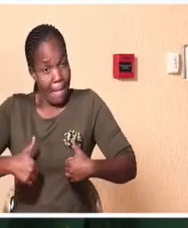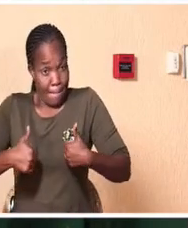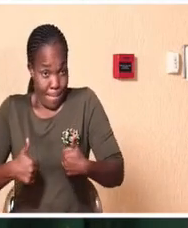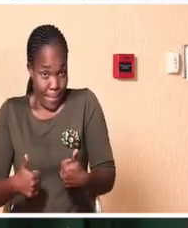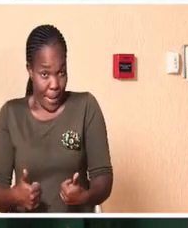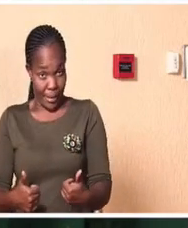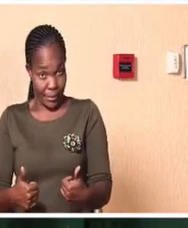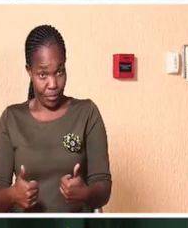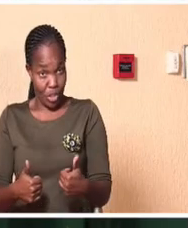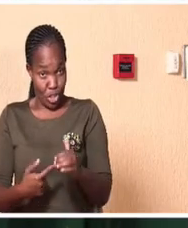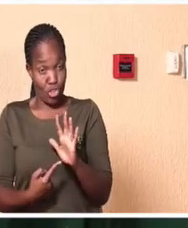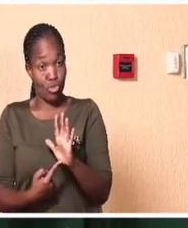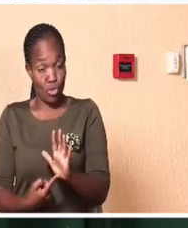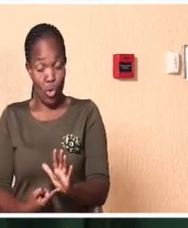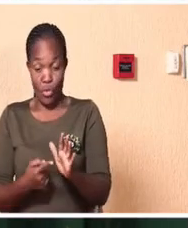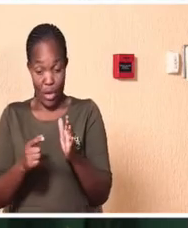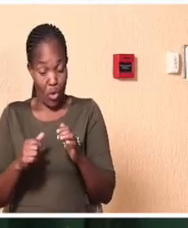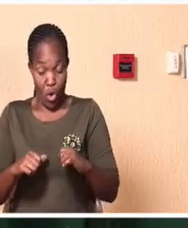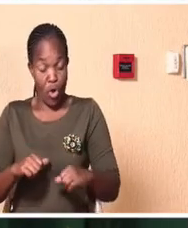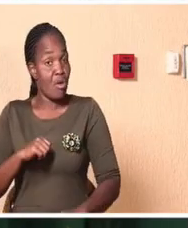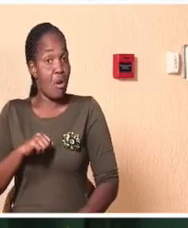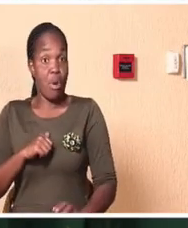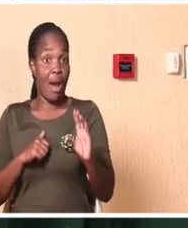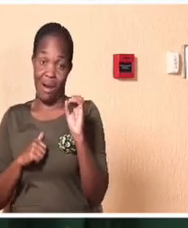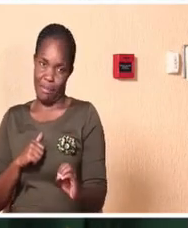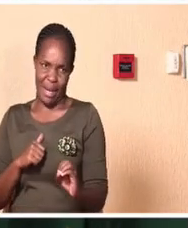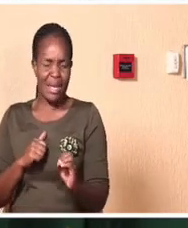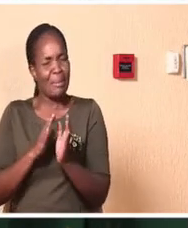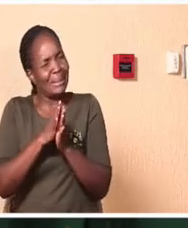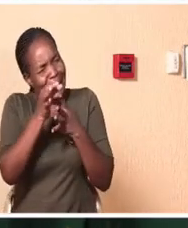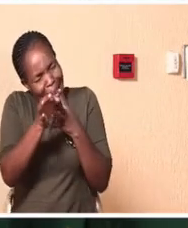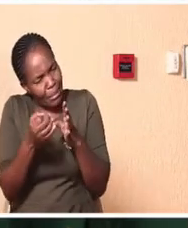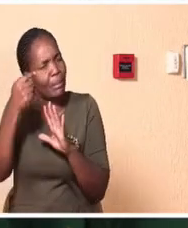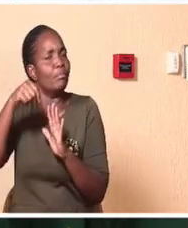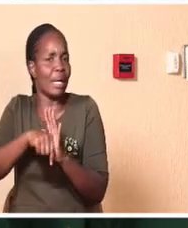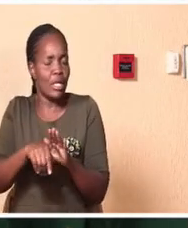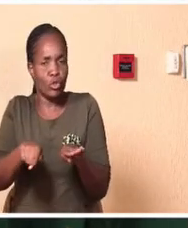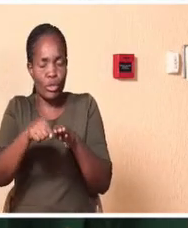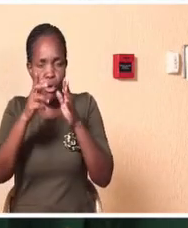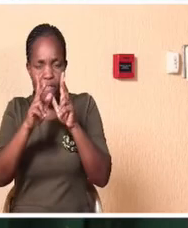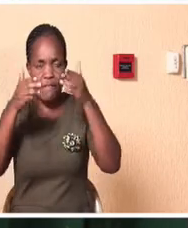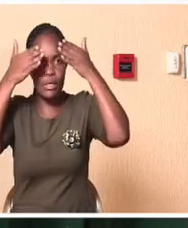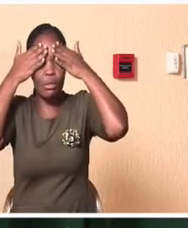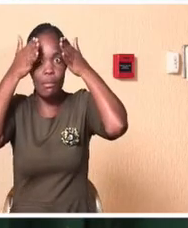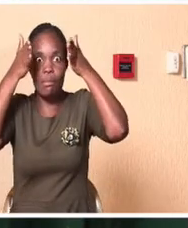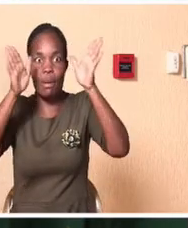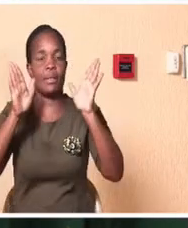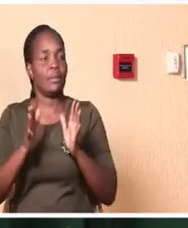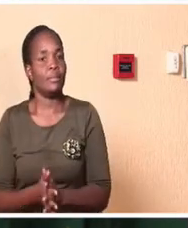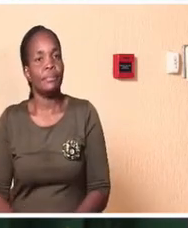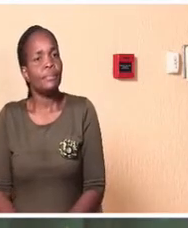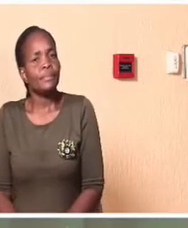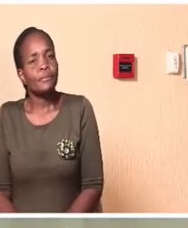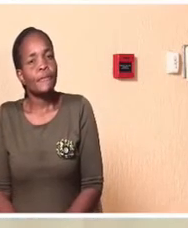cannot transmit the disease to someone else. So just clarity on that, so the nation is aware of that. Okay.